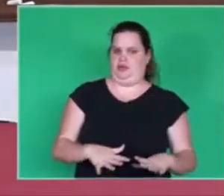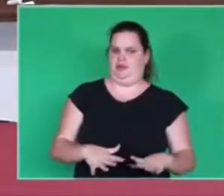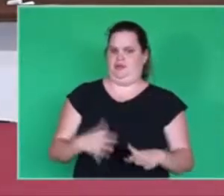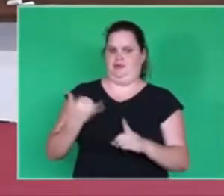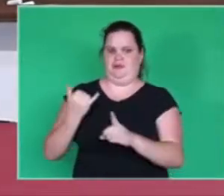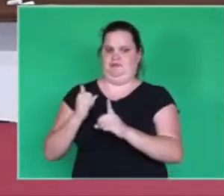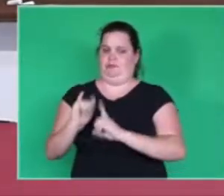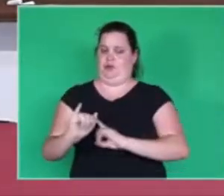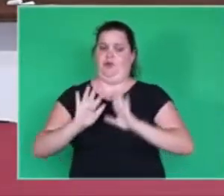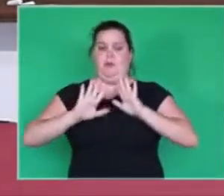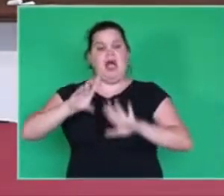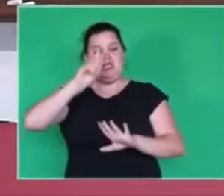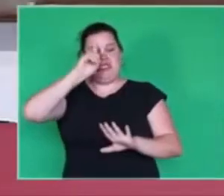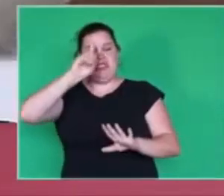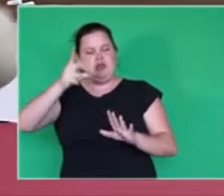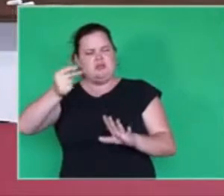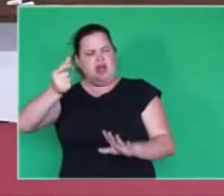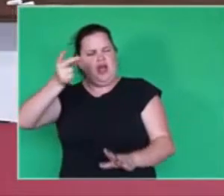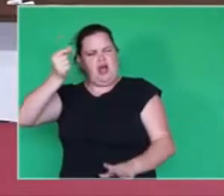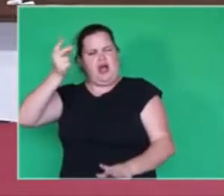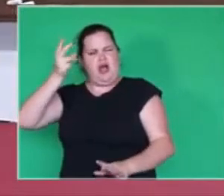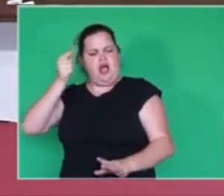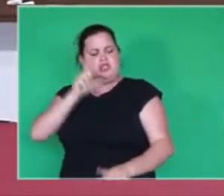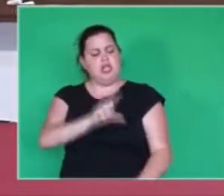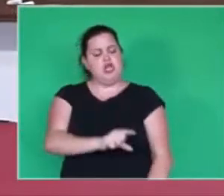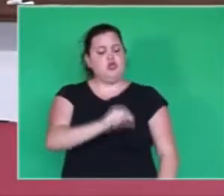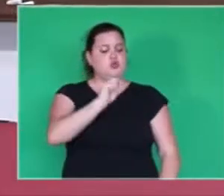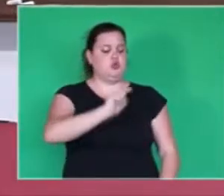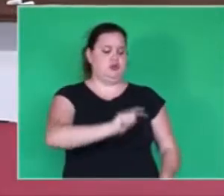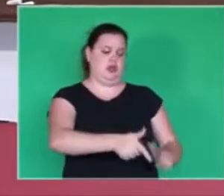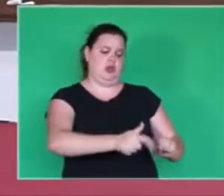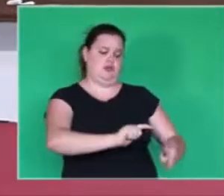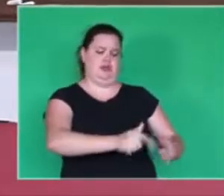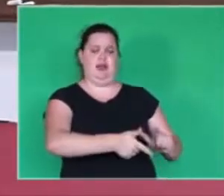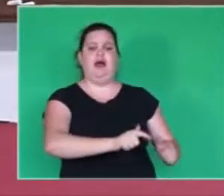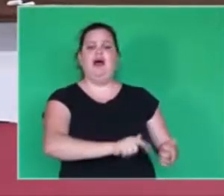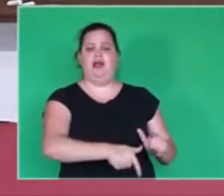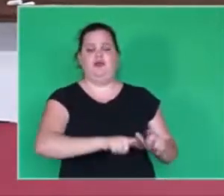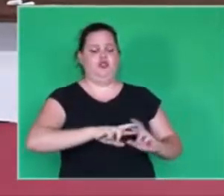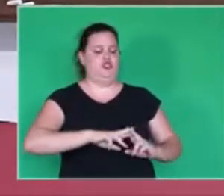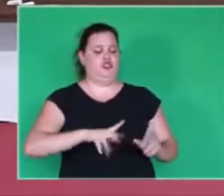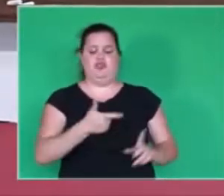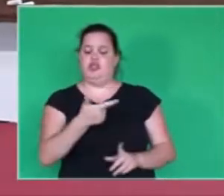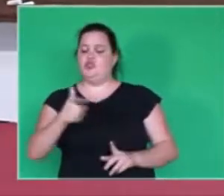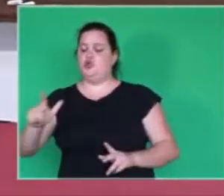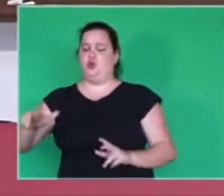they were a people that were chosen and separated. They were different from the nations around.